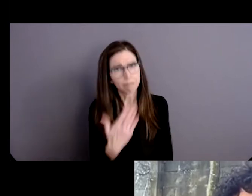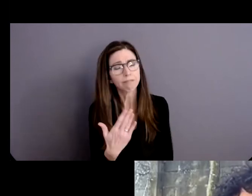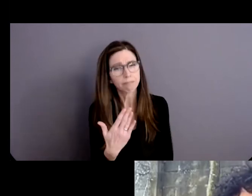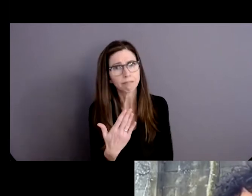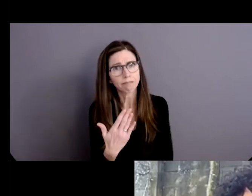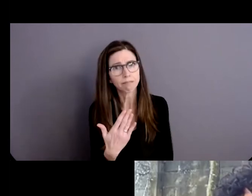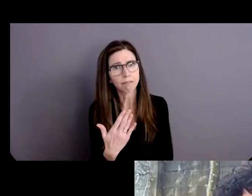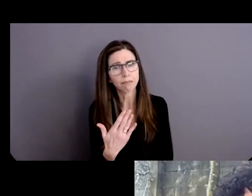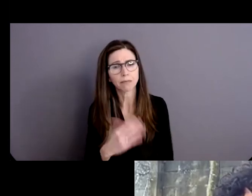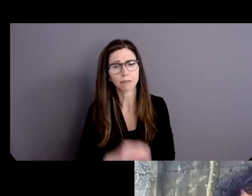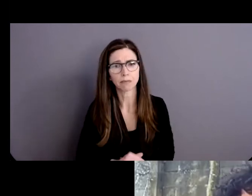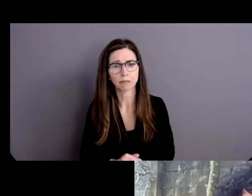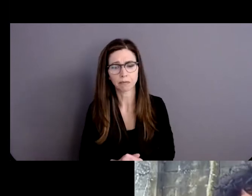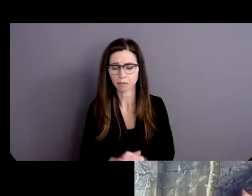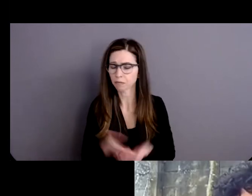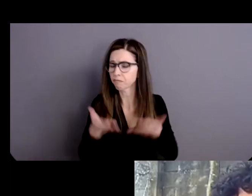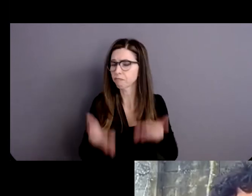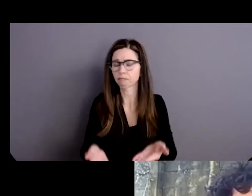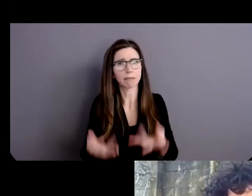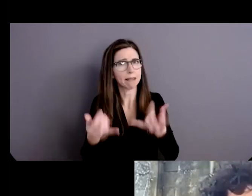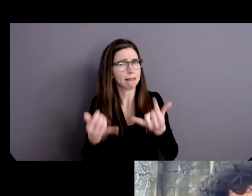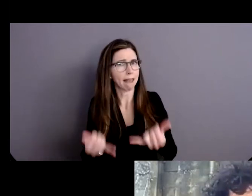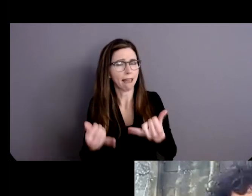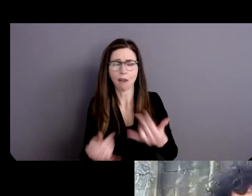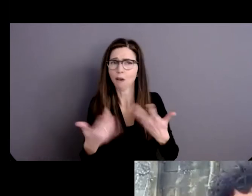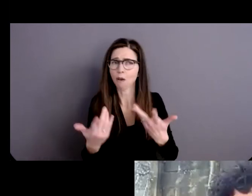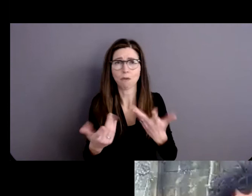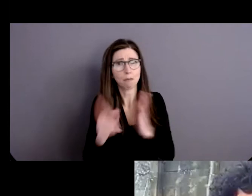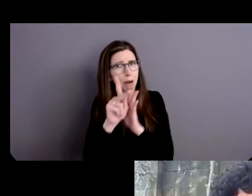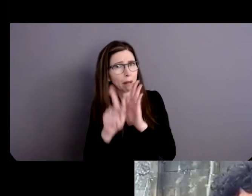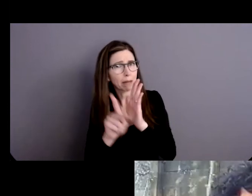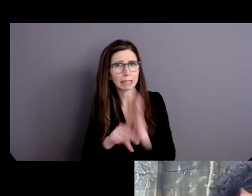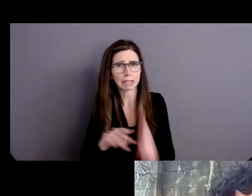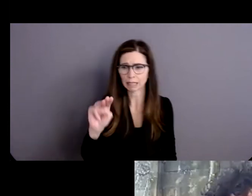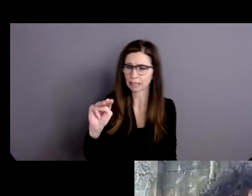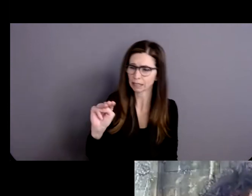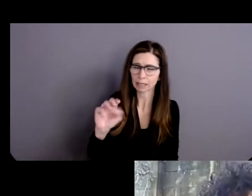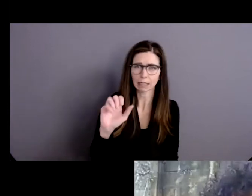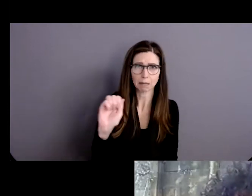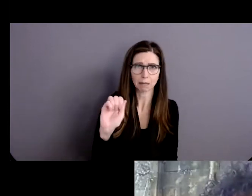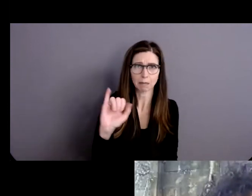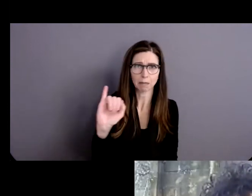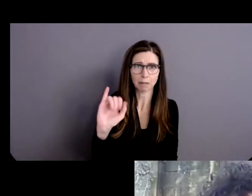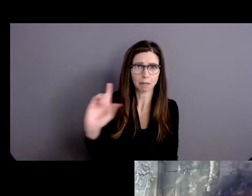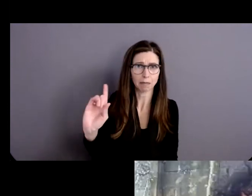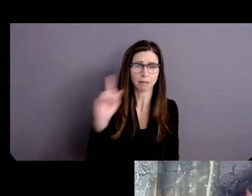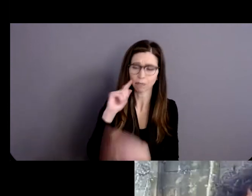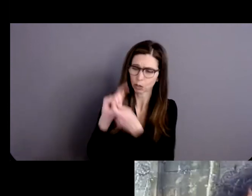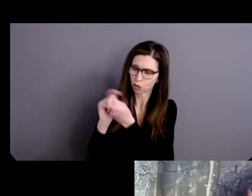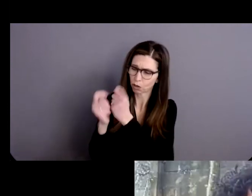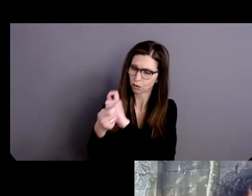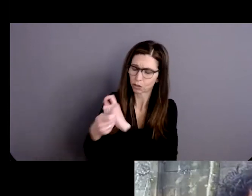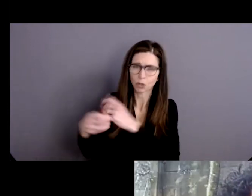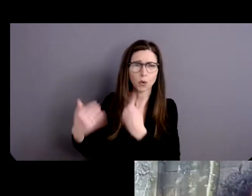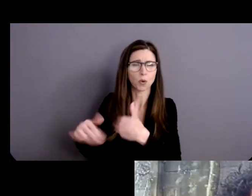These problematic changes to MAiD policy will inevitably have a considerable and disproportionate impact